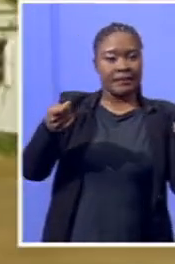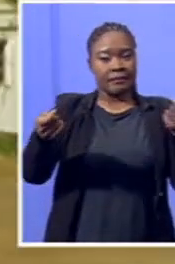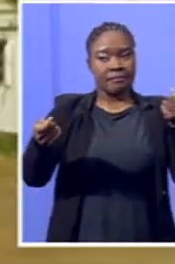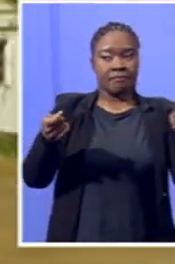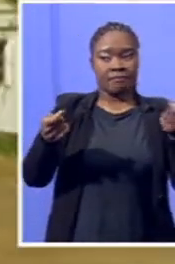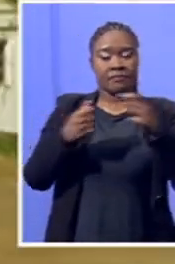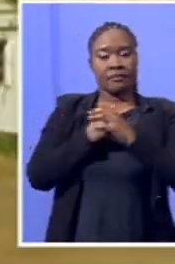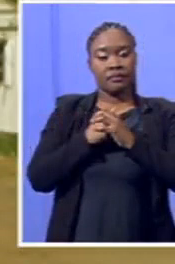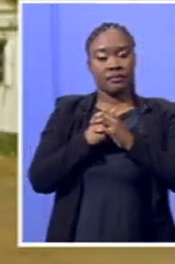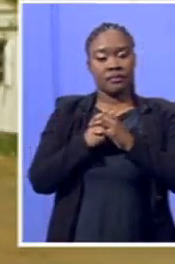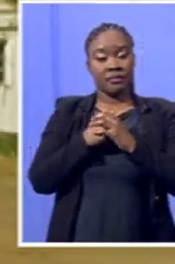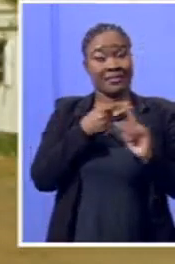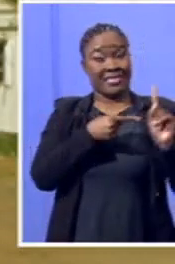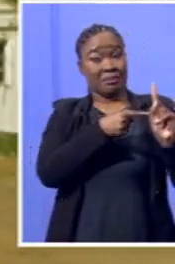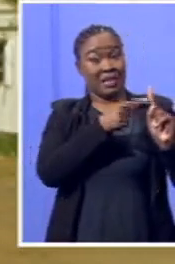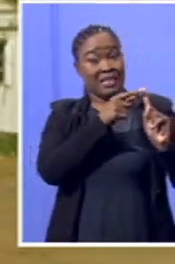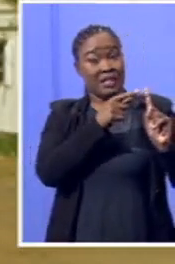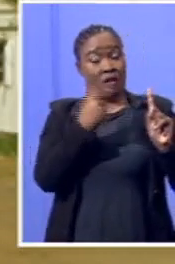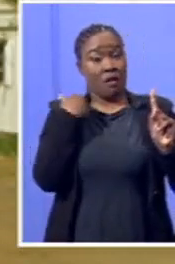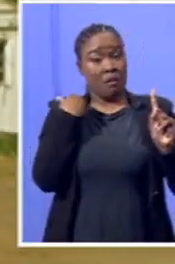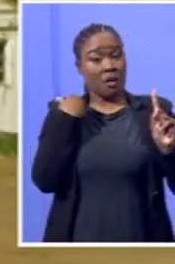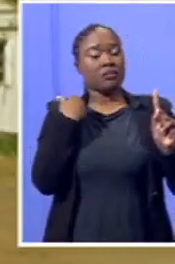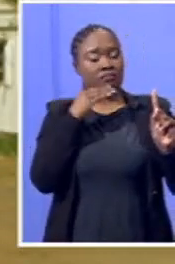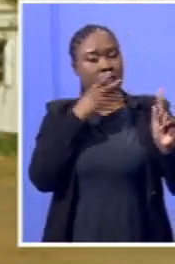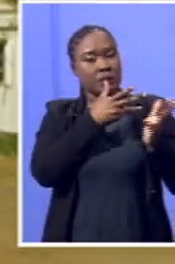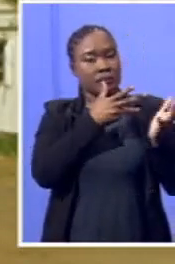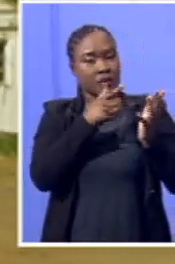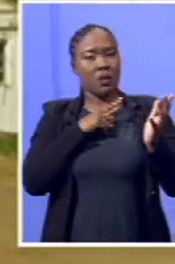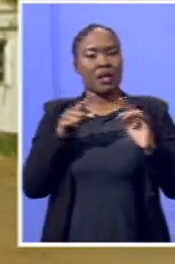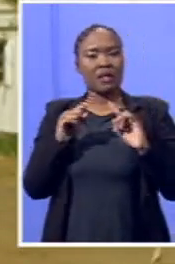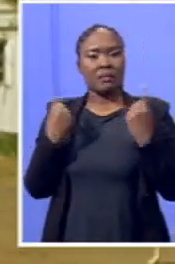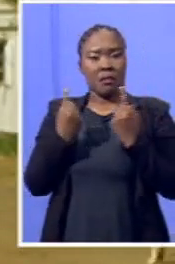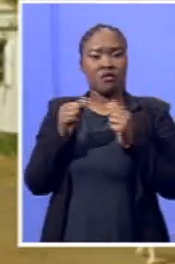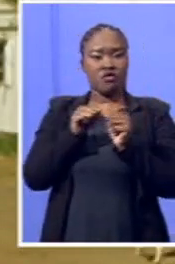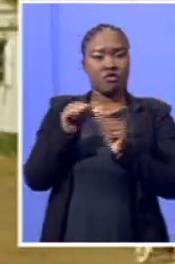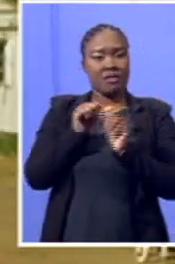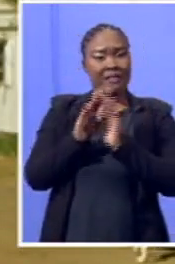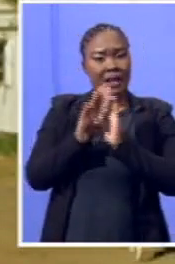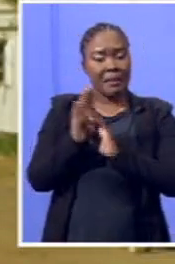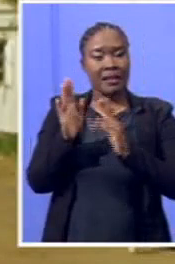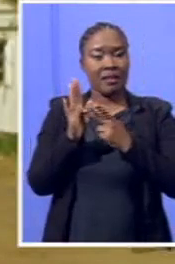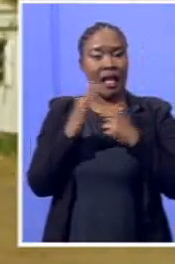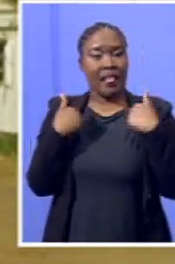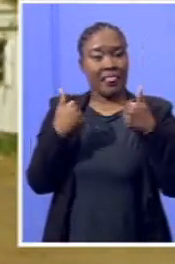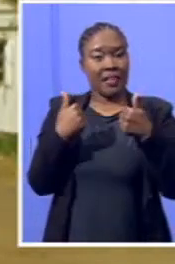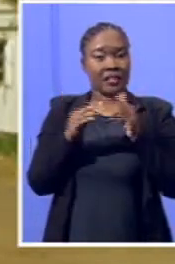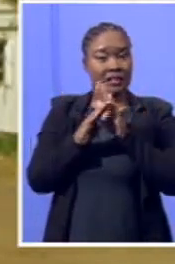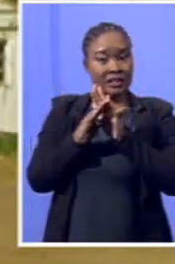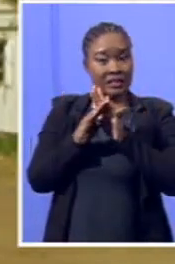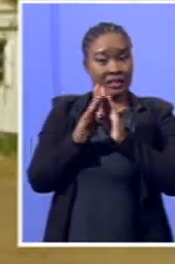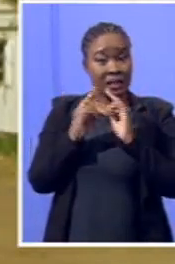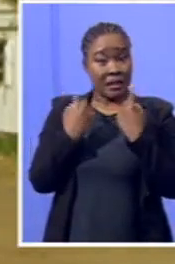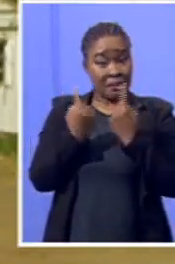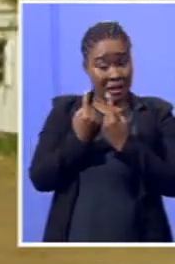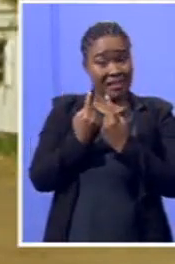talk with that person and, of course, with social development and the health department so that we could find